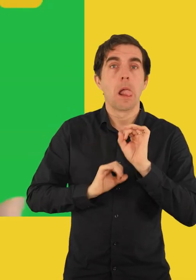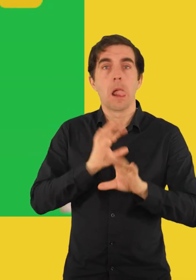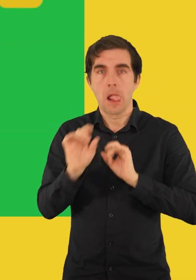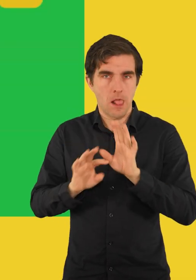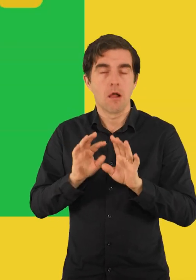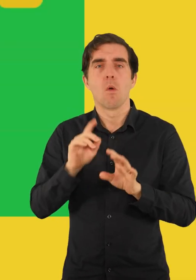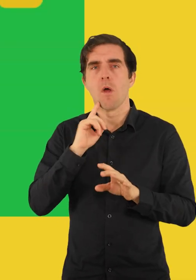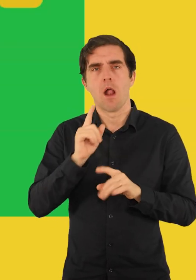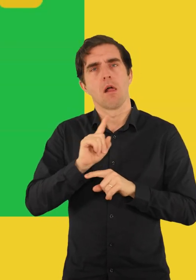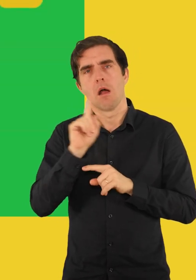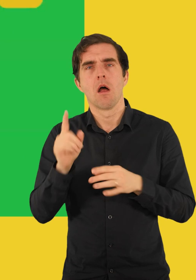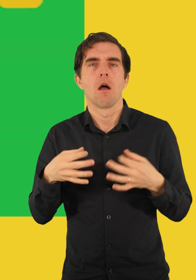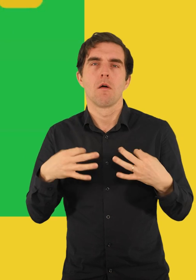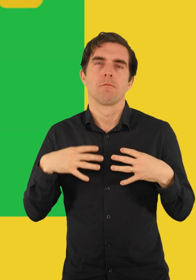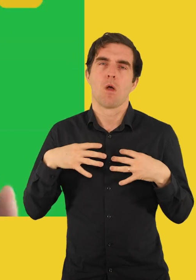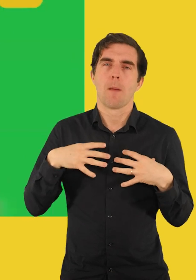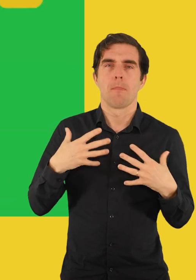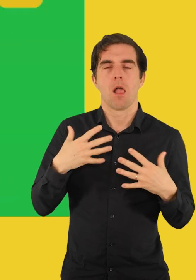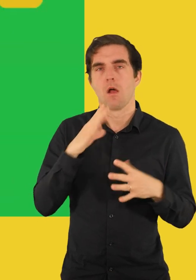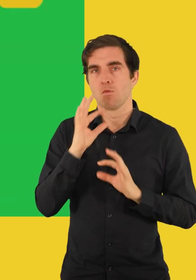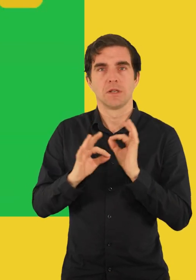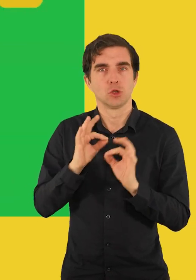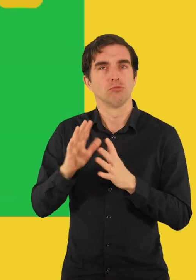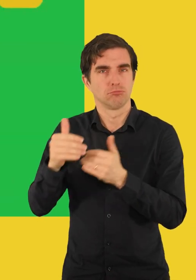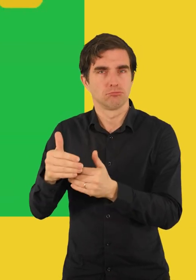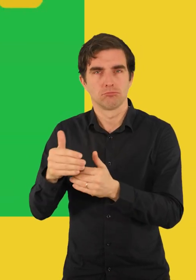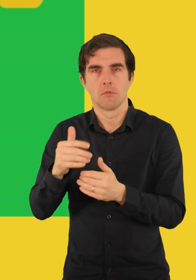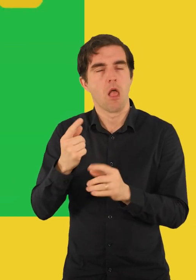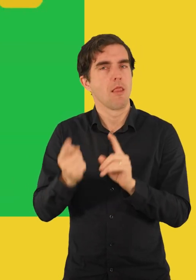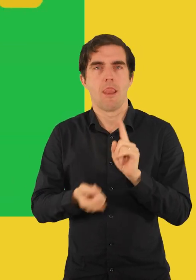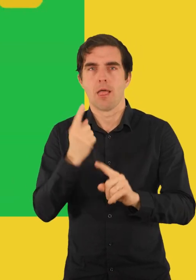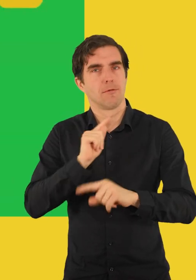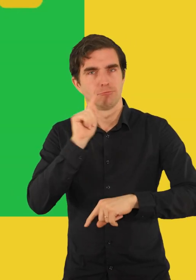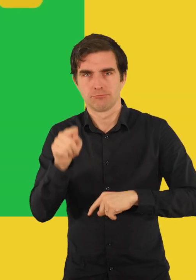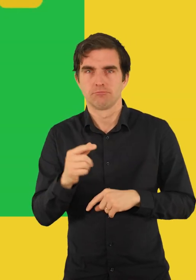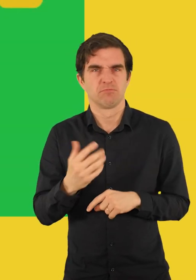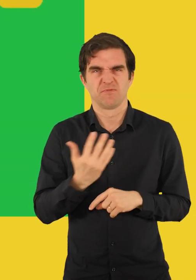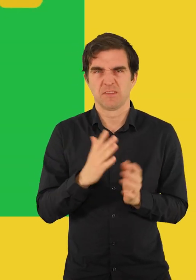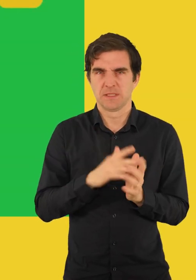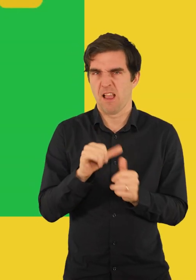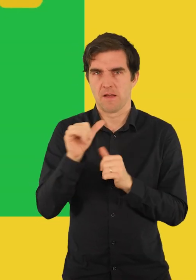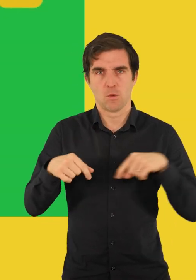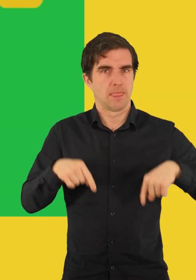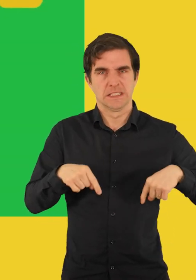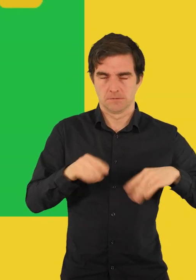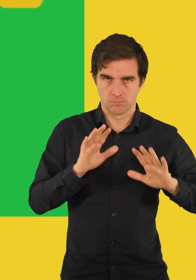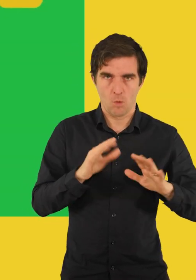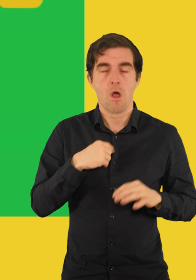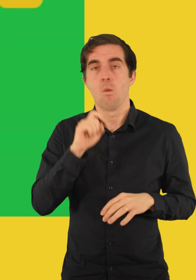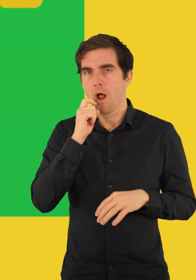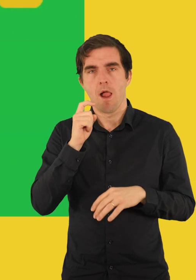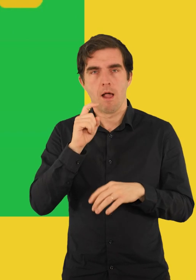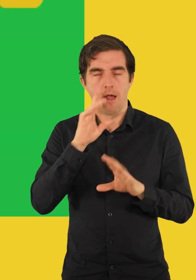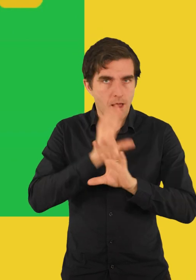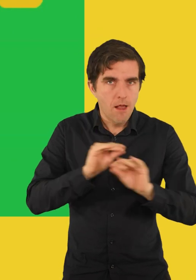hosting a more informal Q&A room on another part of the platform 15 minutes after we finish this session, and I'll point you to